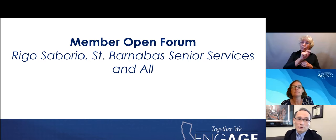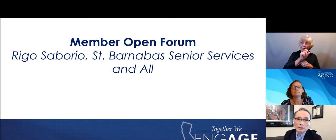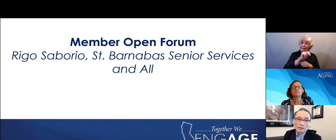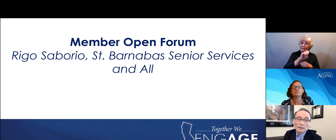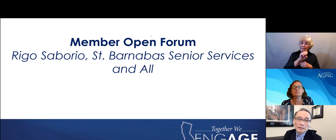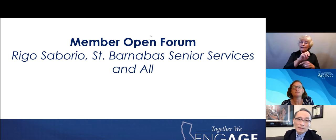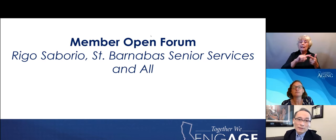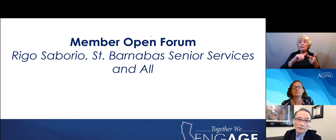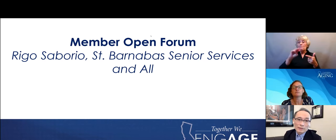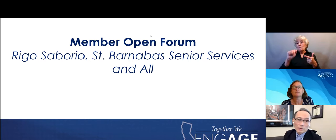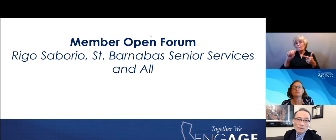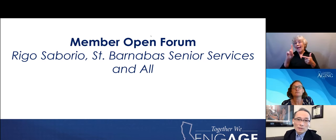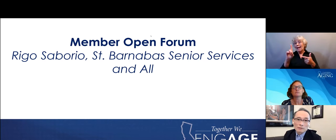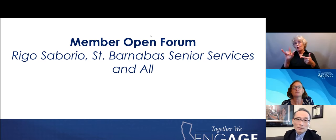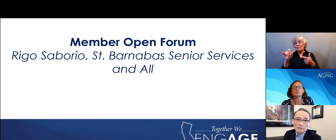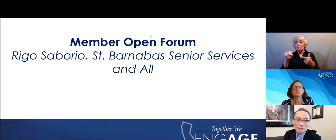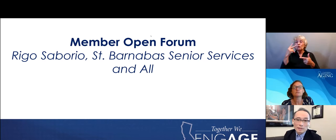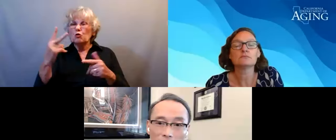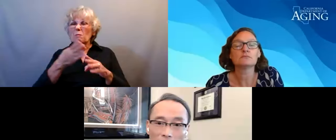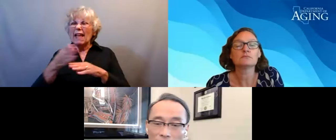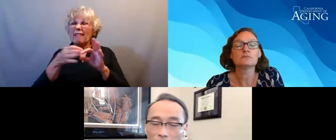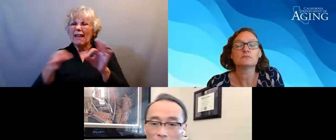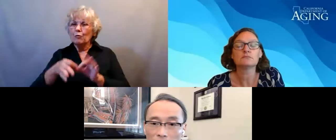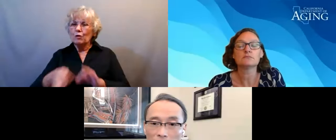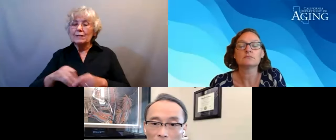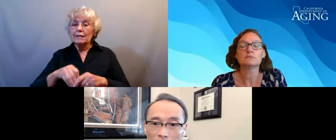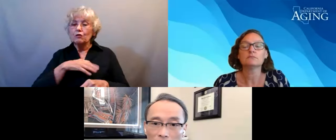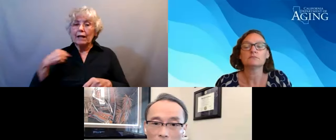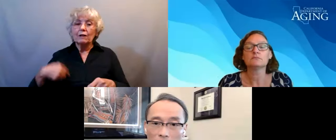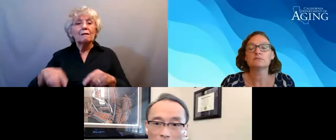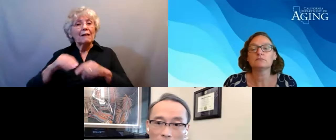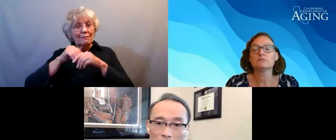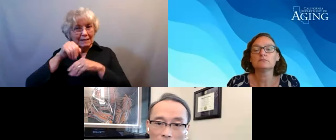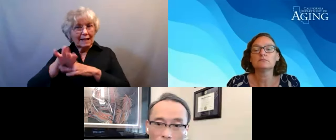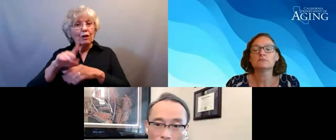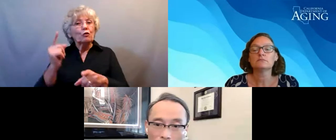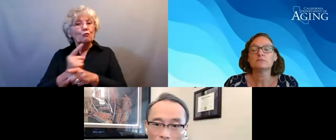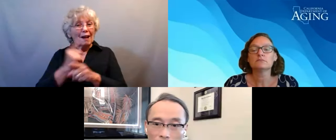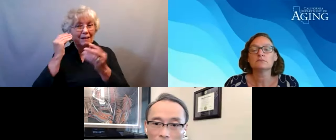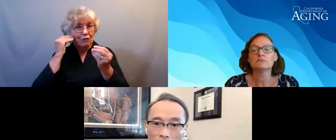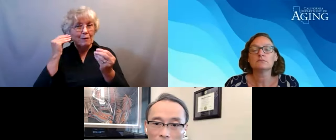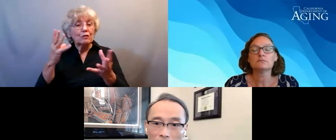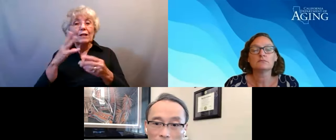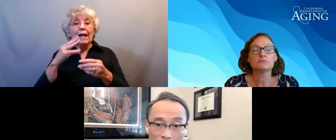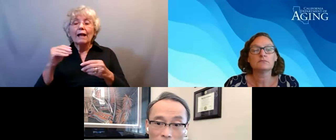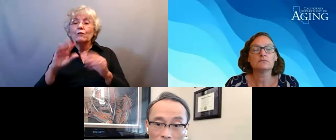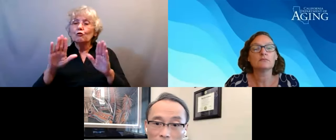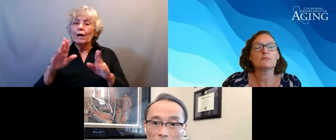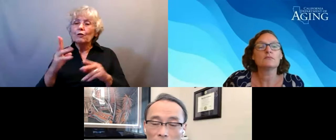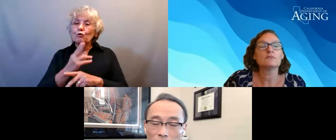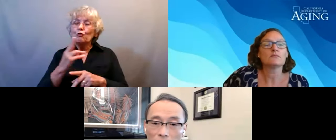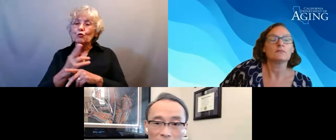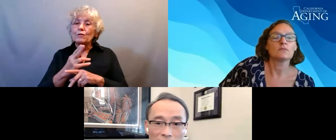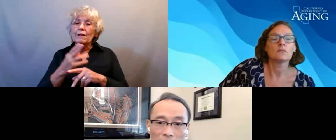from China. I think those are sending the right information. Also the great use of the